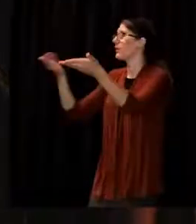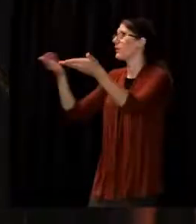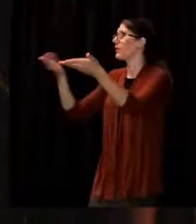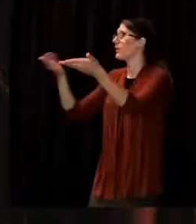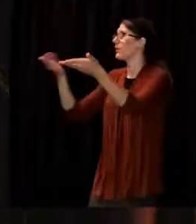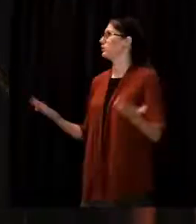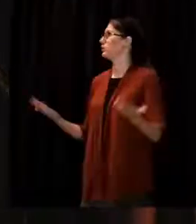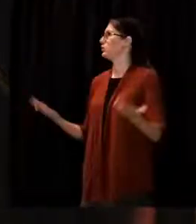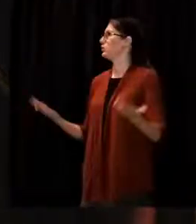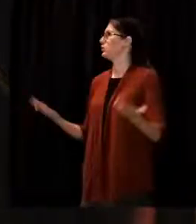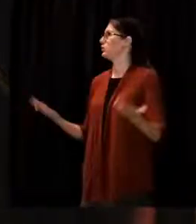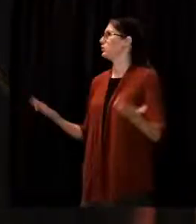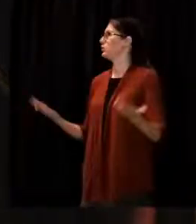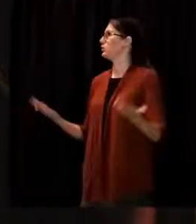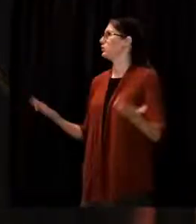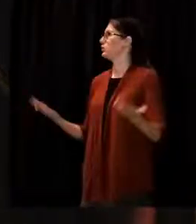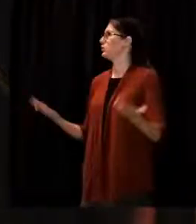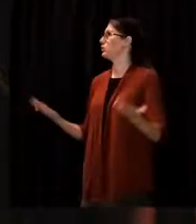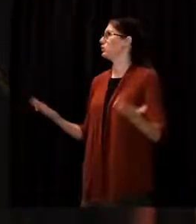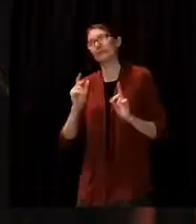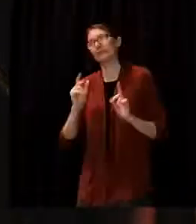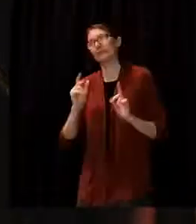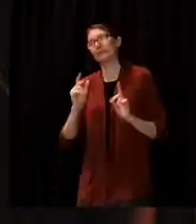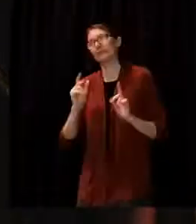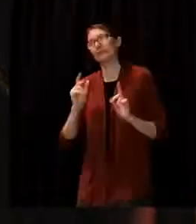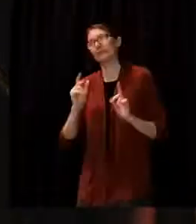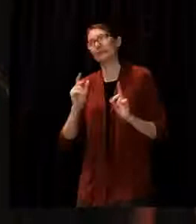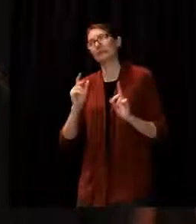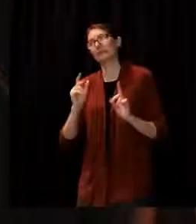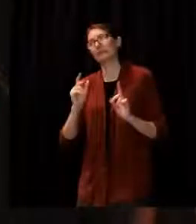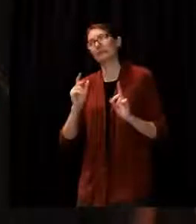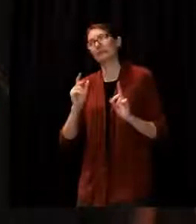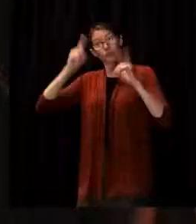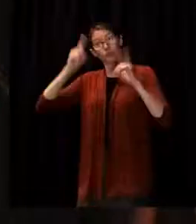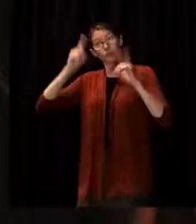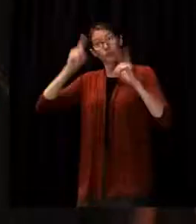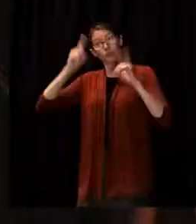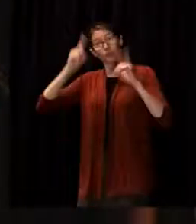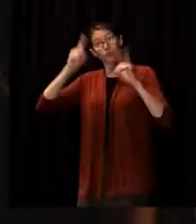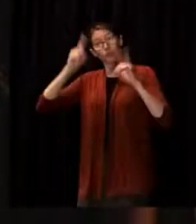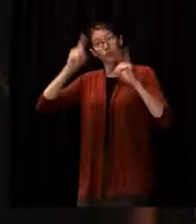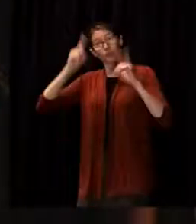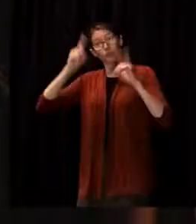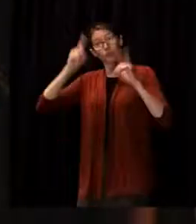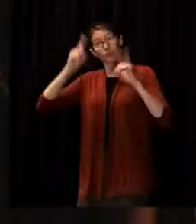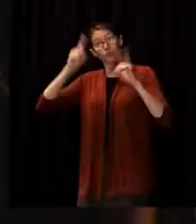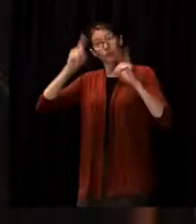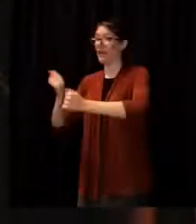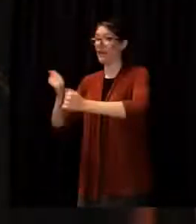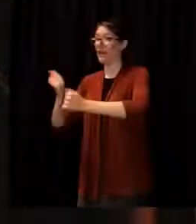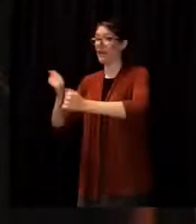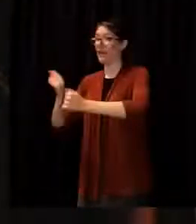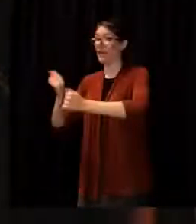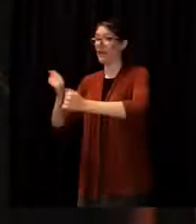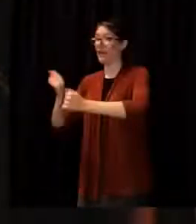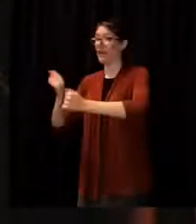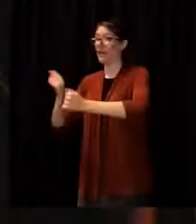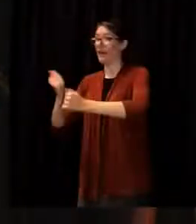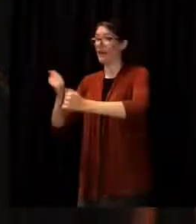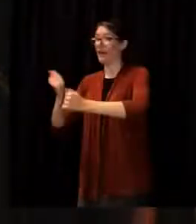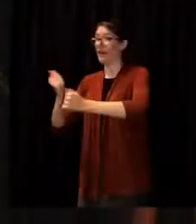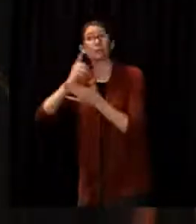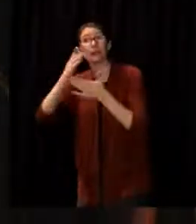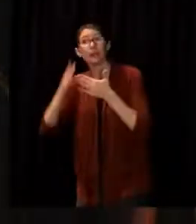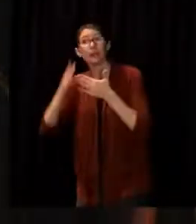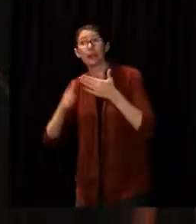So I said, that's a pretty convincing argument. So we agreed to do it. I knocked the wall down. All was set right. And my goodness, the very first weekend that we